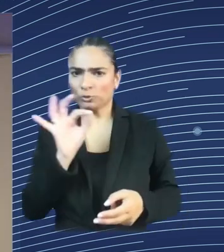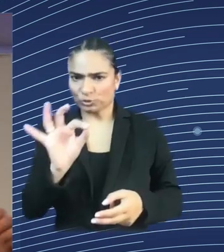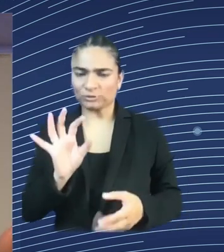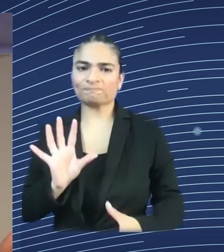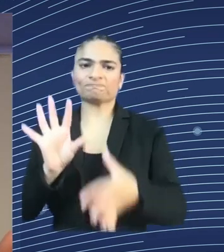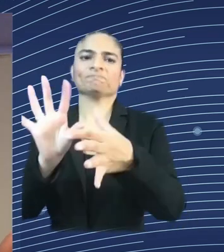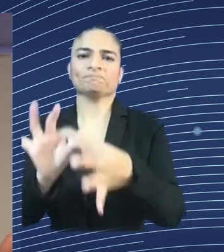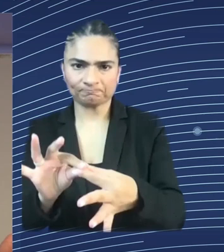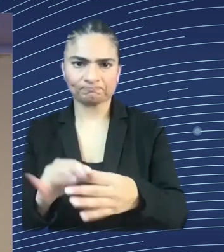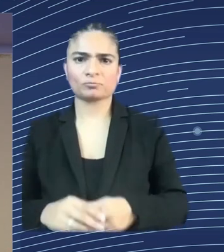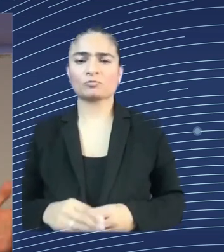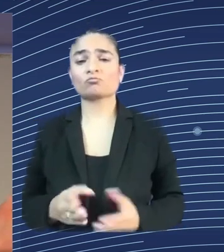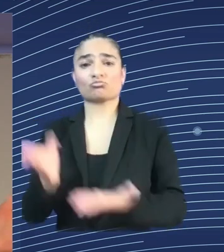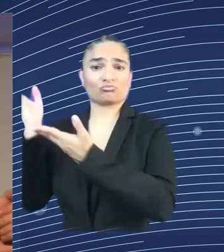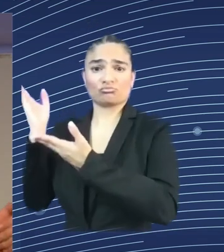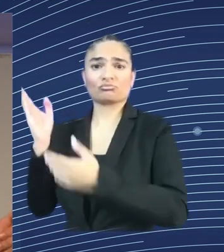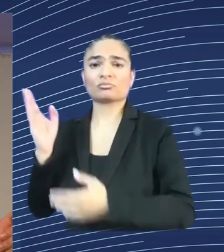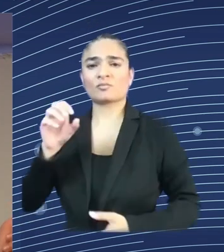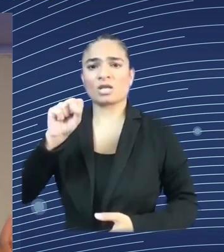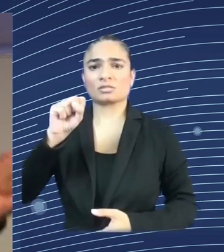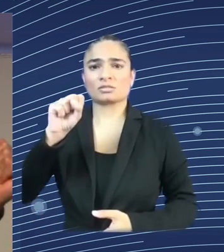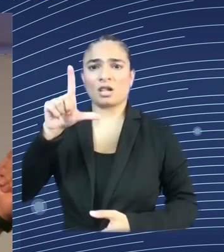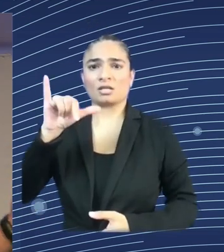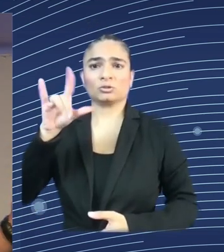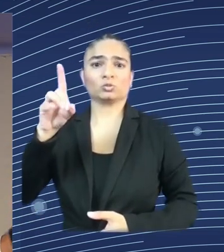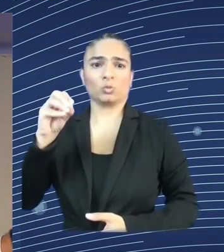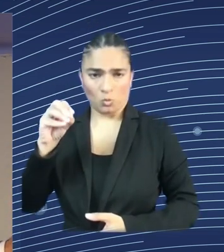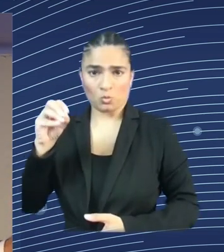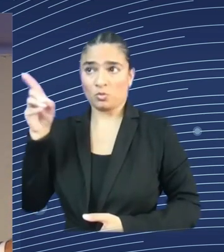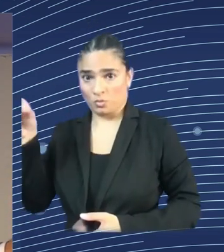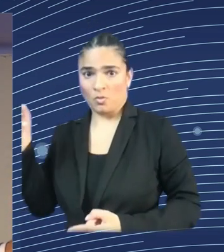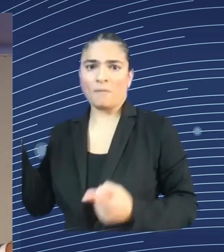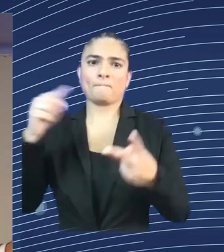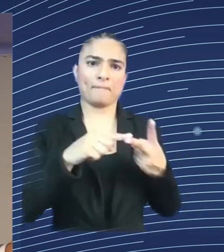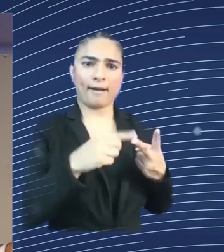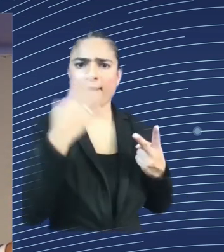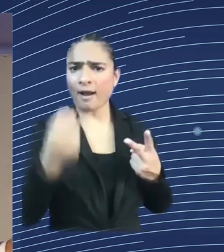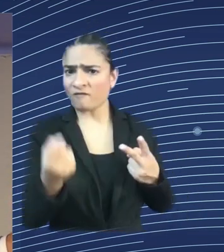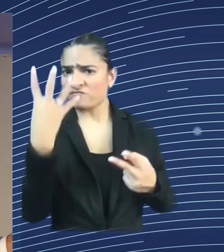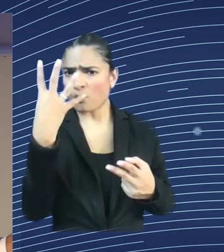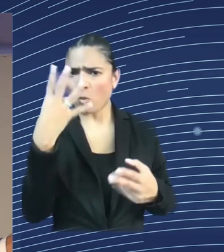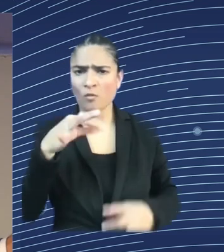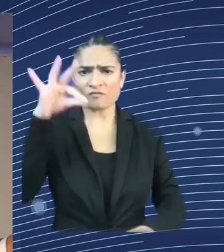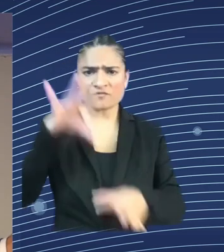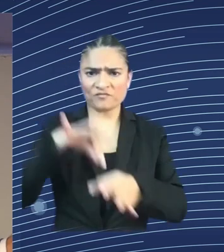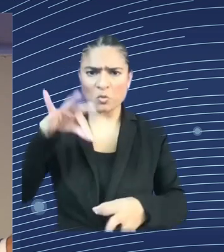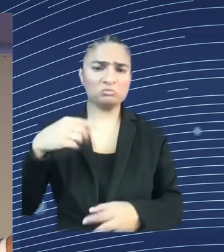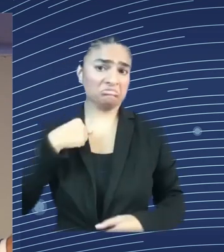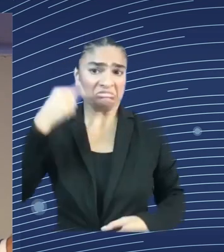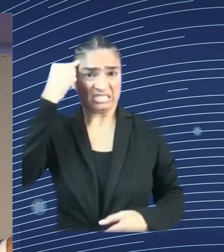tackled it, but I'm going to ask again because 4 votes. What does AI mean for cross-border mobility?